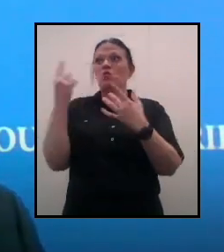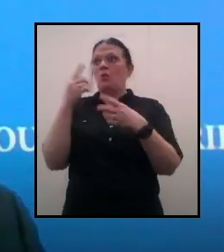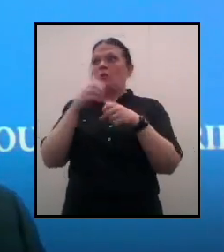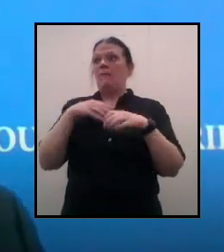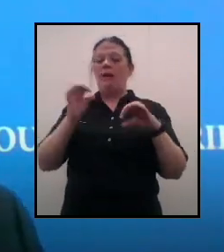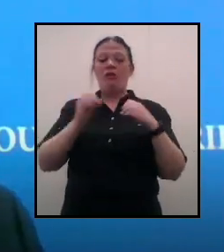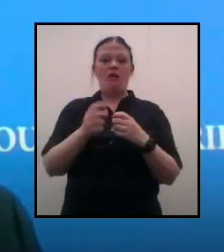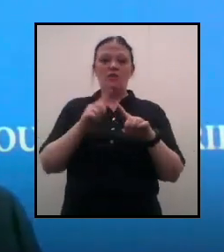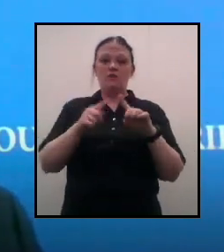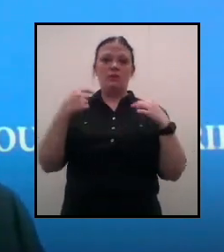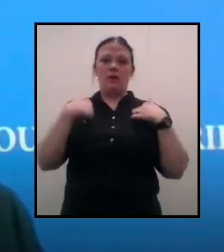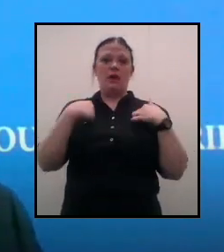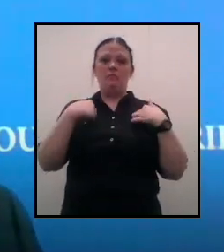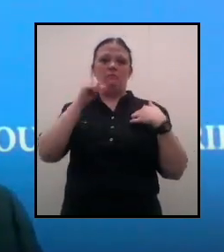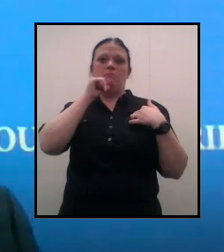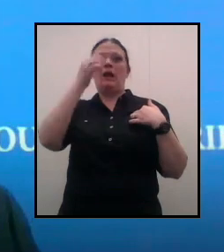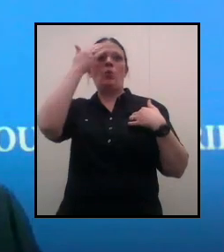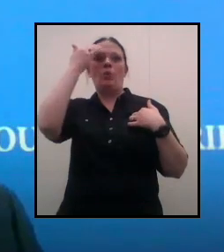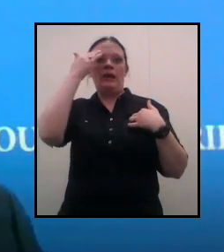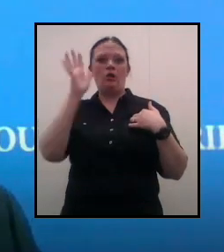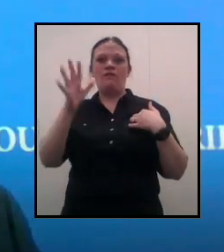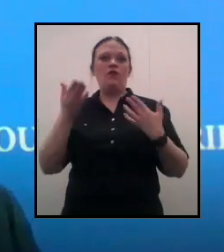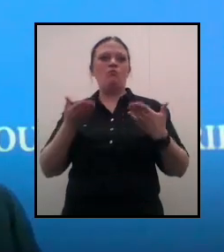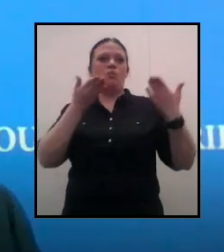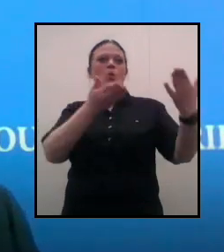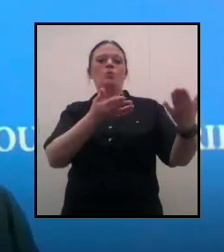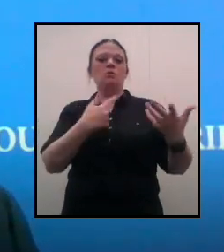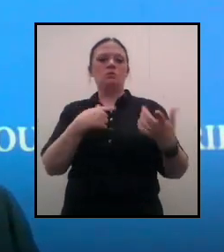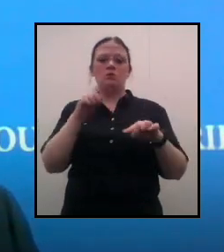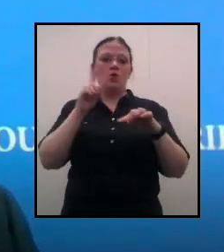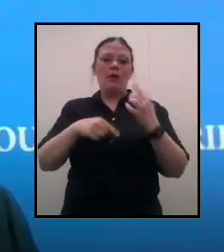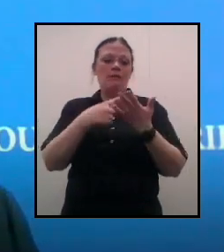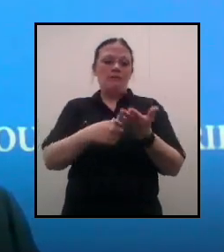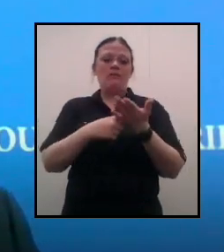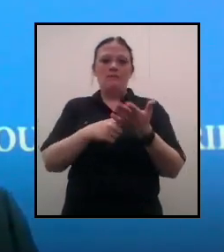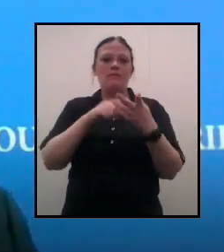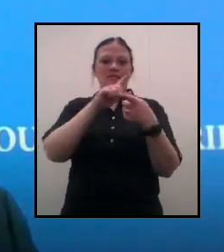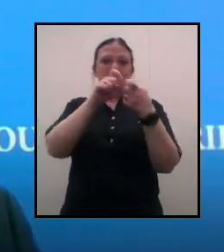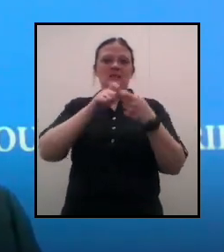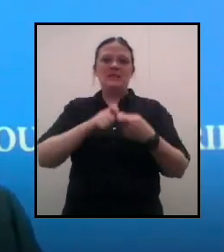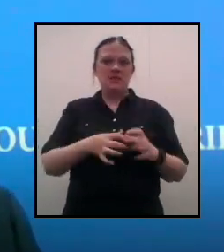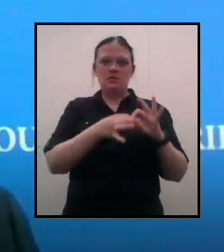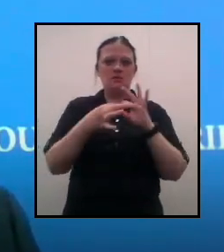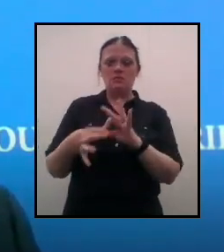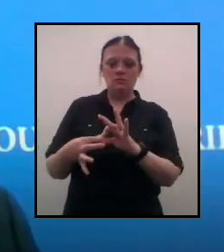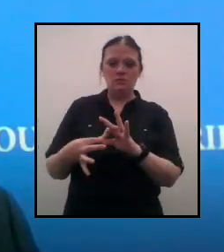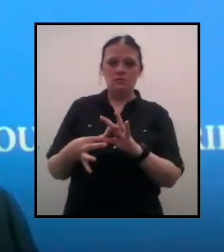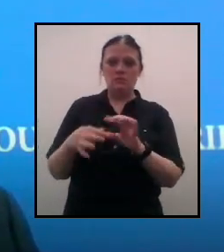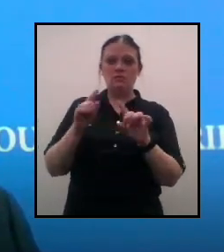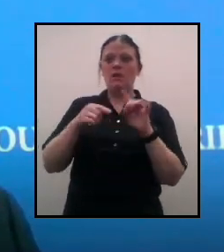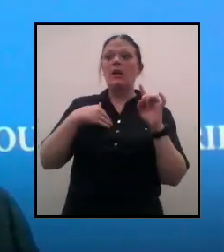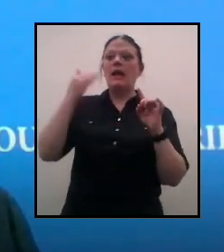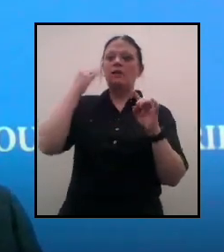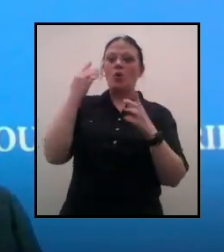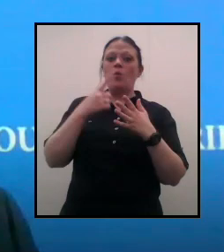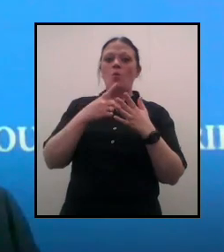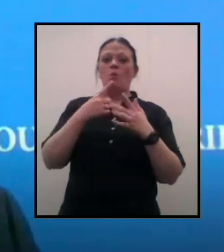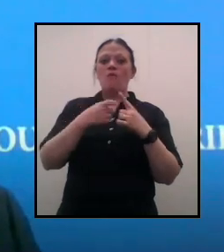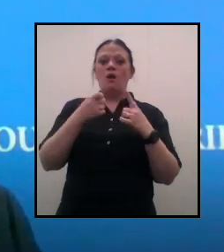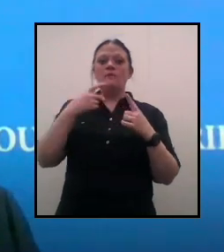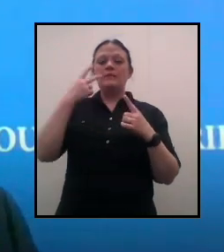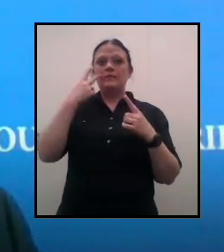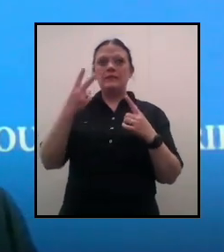but I'm not aware of what their proposal is. I can't really talk about the specifics associated with it. I do know from having seen a lot